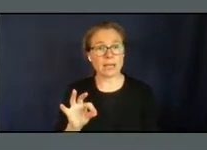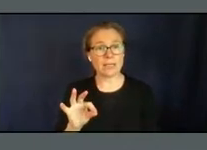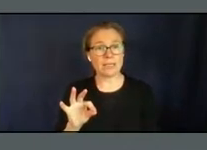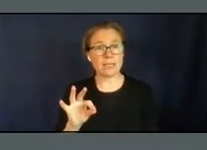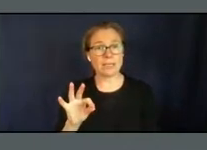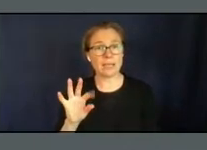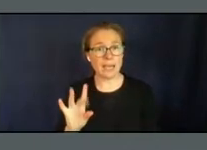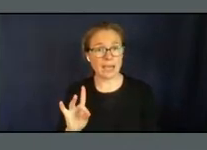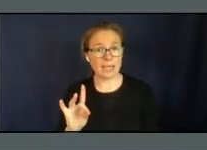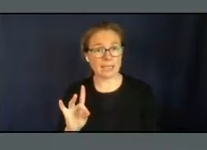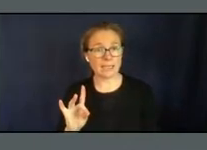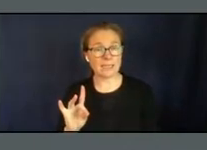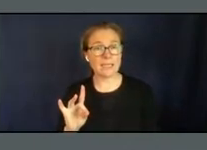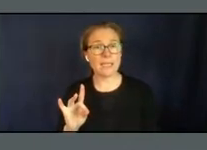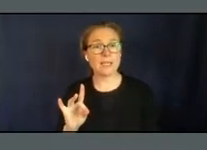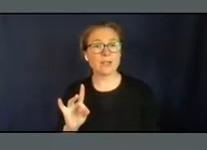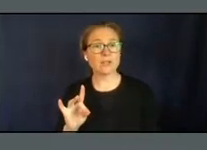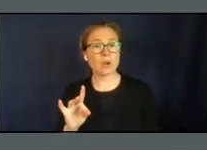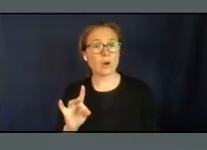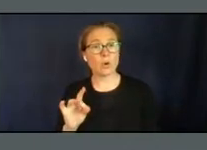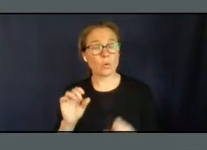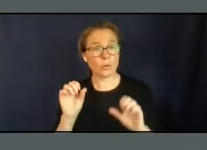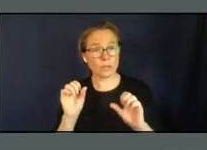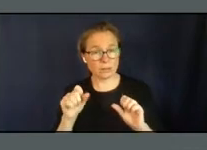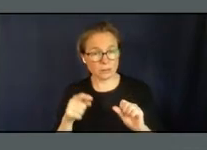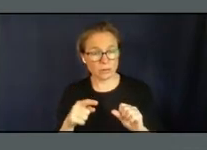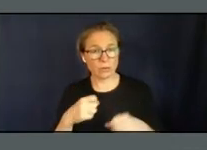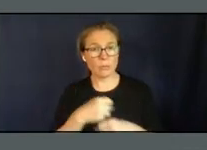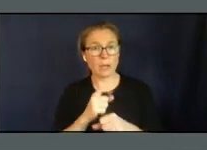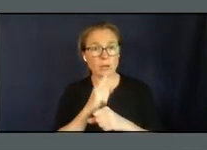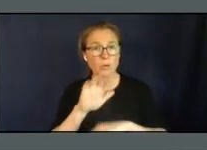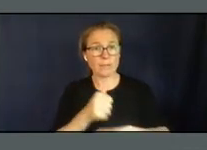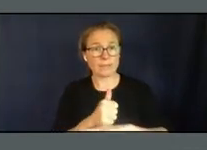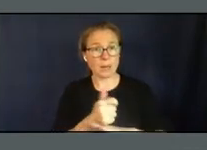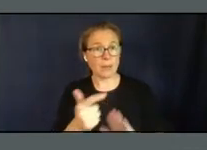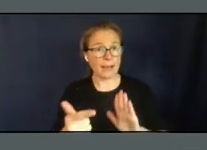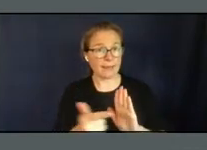criminal offense. I am pleased to announce that this bill was passed and has become